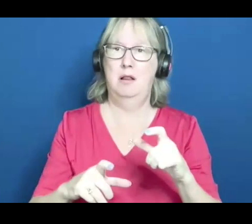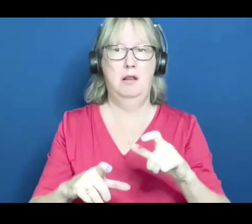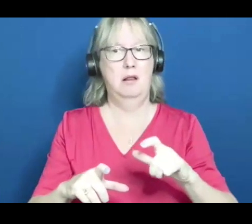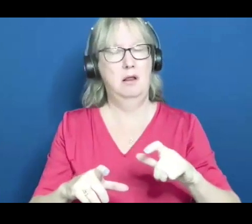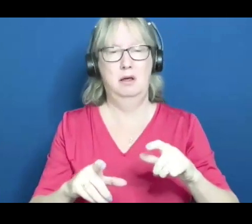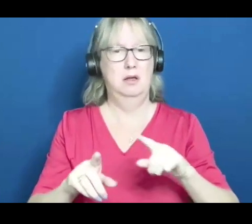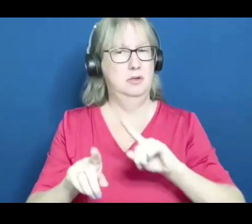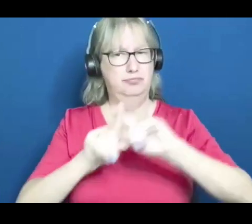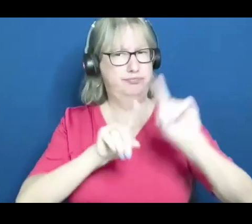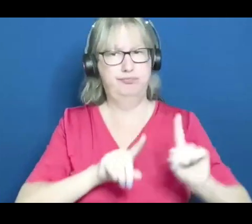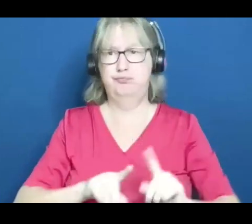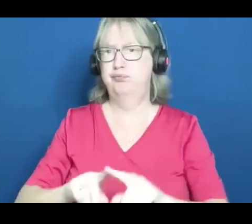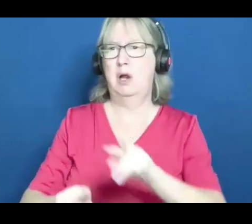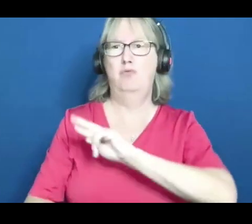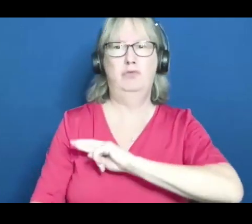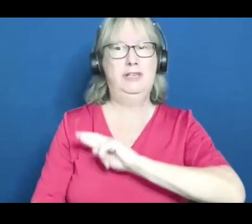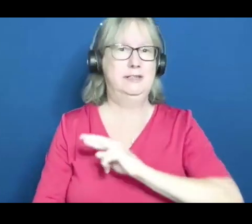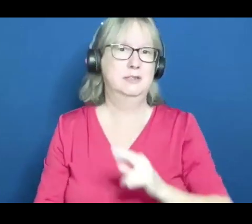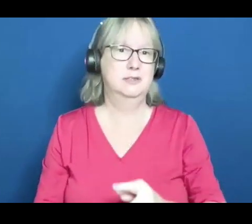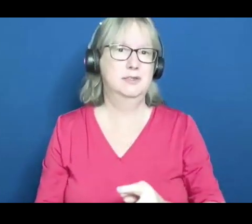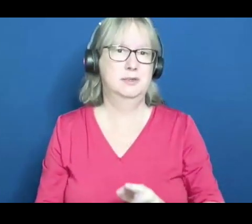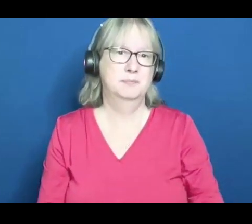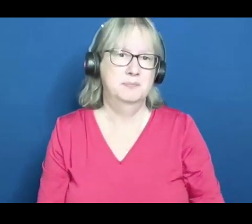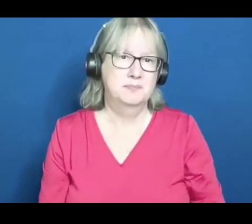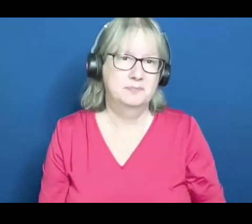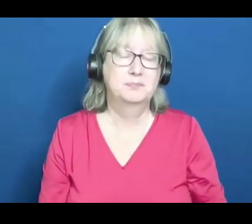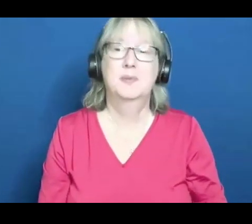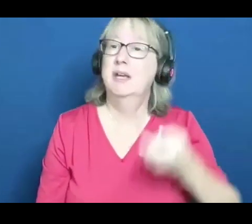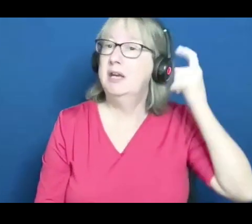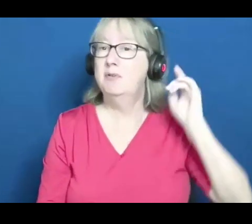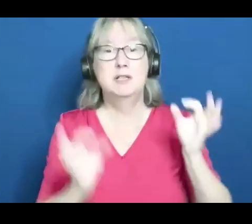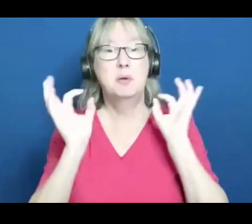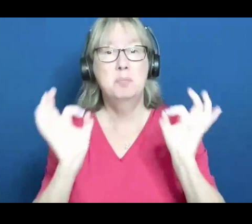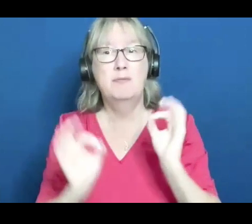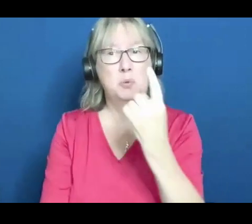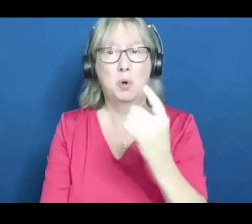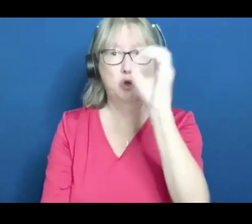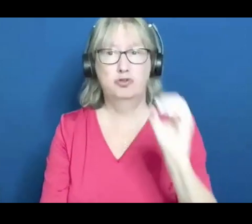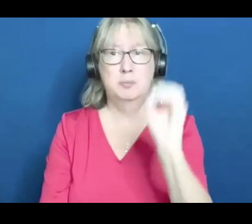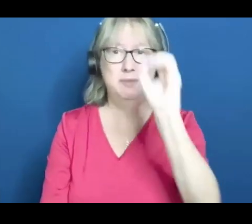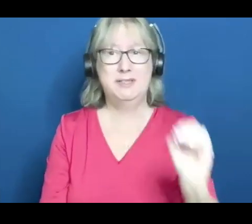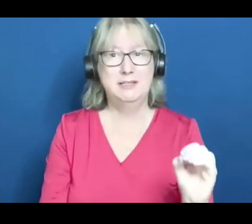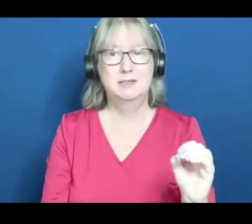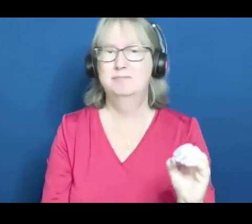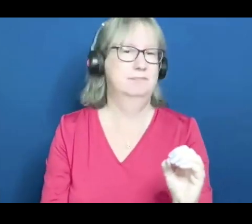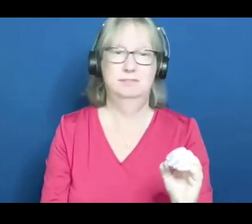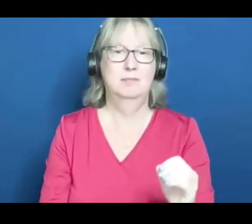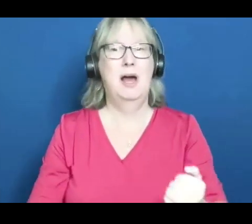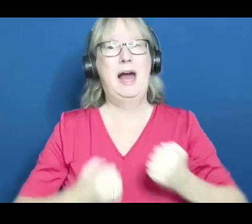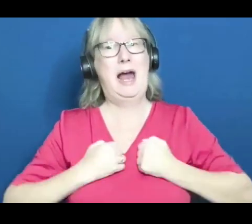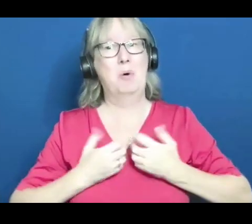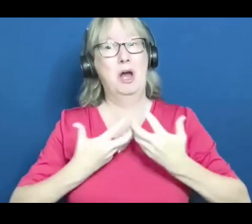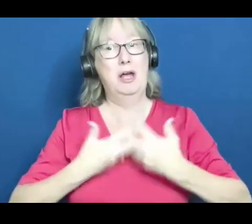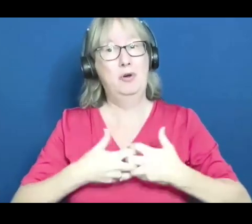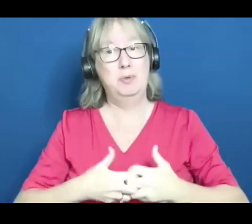cancellation strategies, but it can only get you so far. So hearing aids aren't perfect, and actually the equipment that we supply isn't